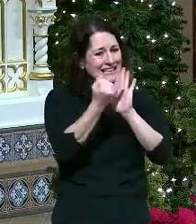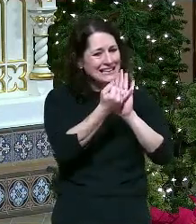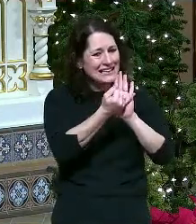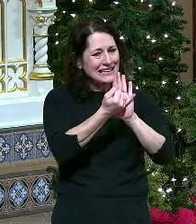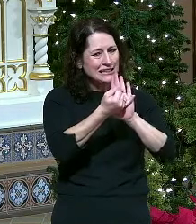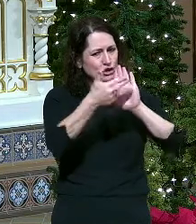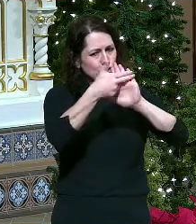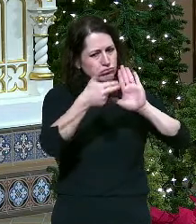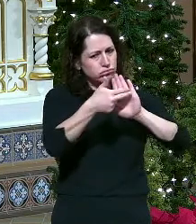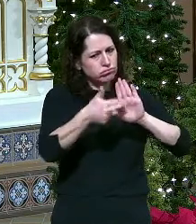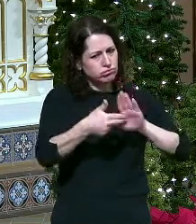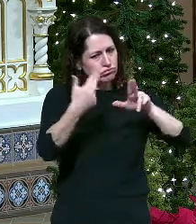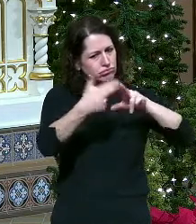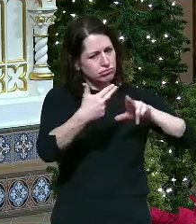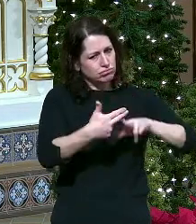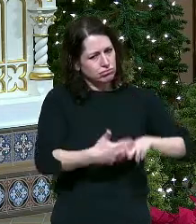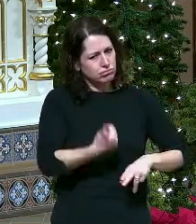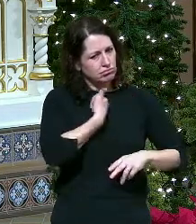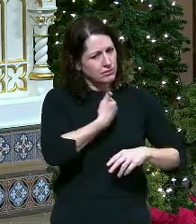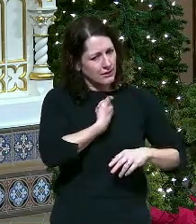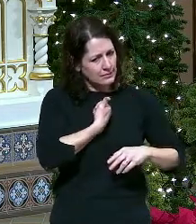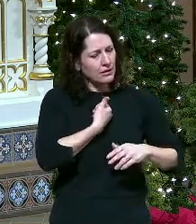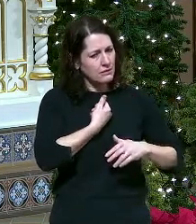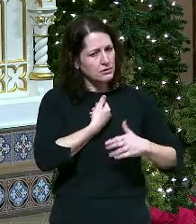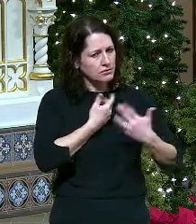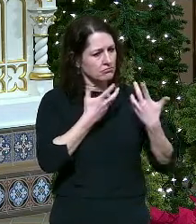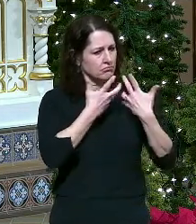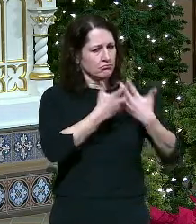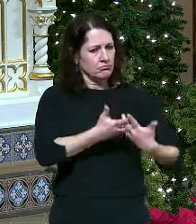that we can identify with.